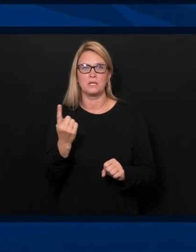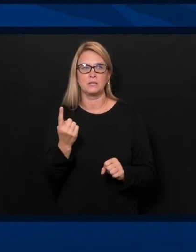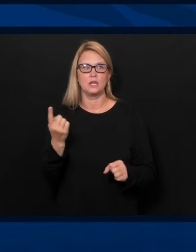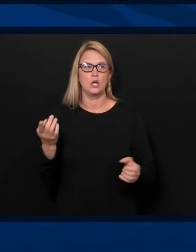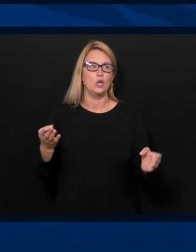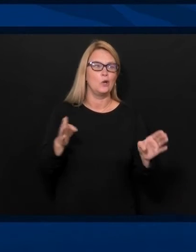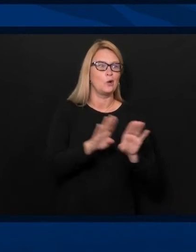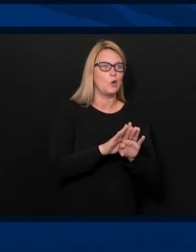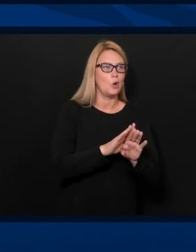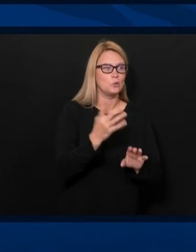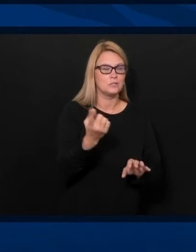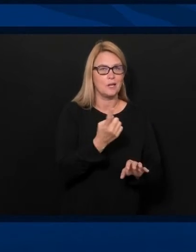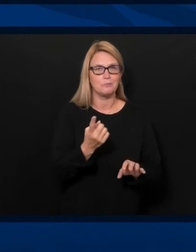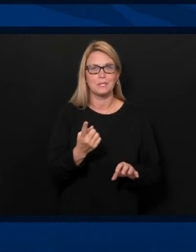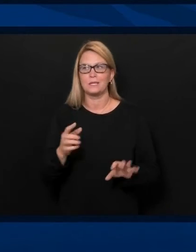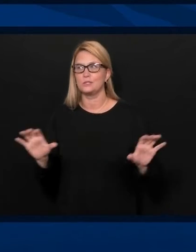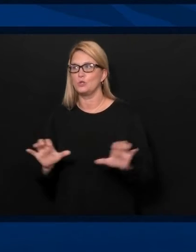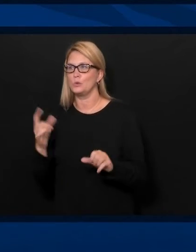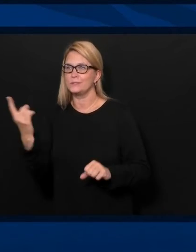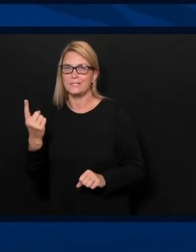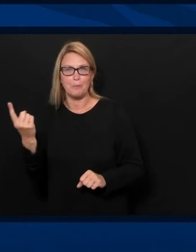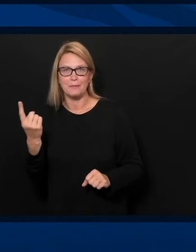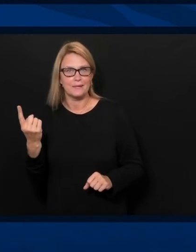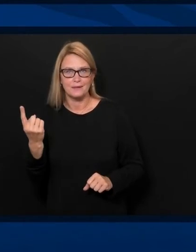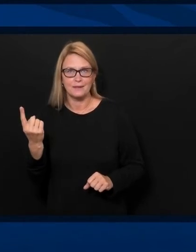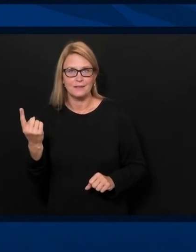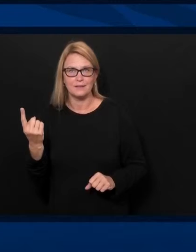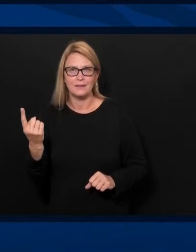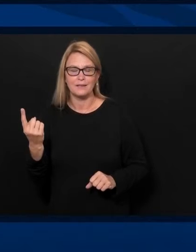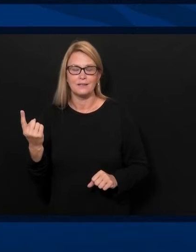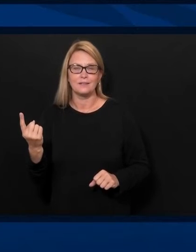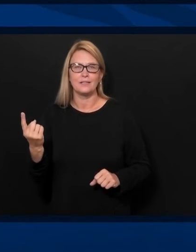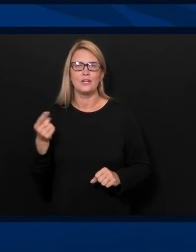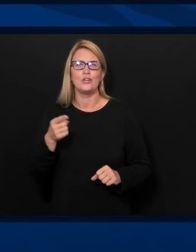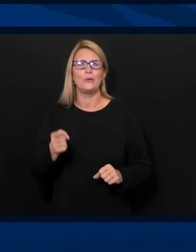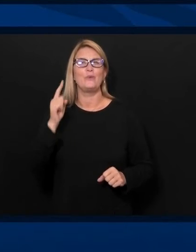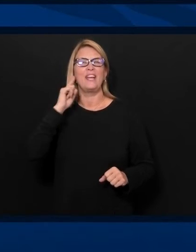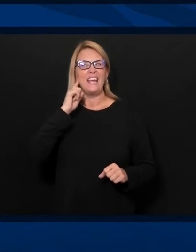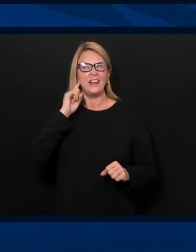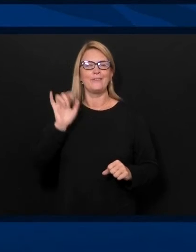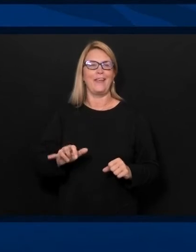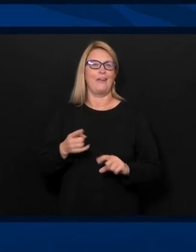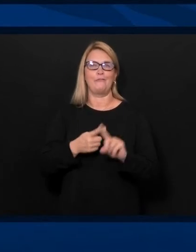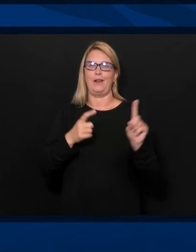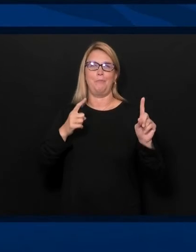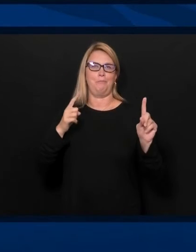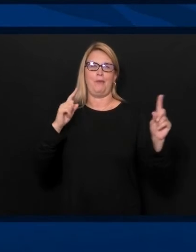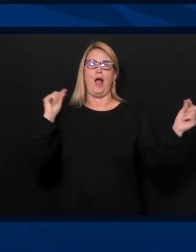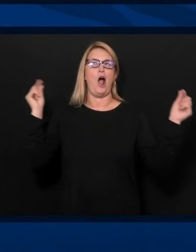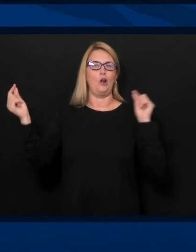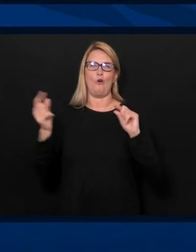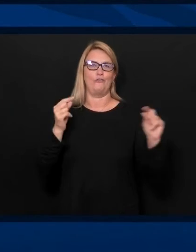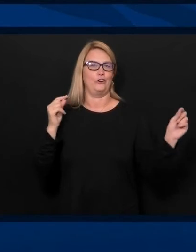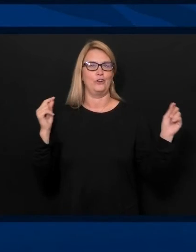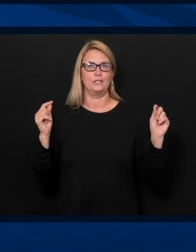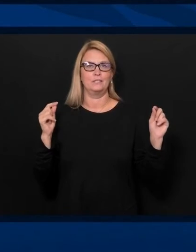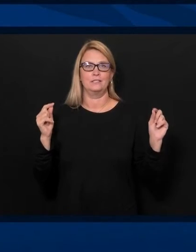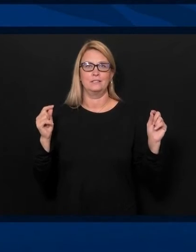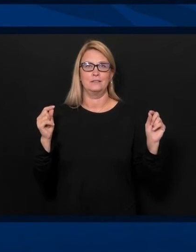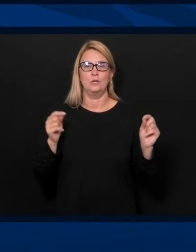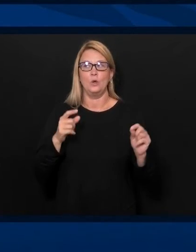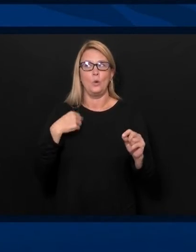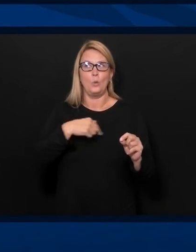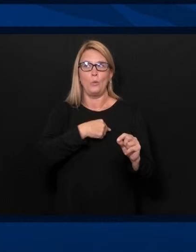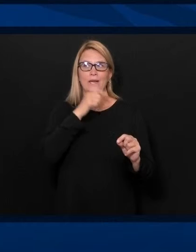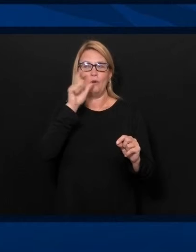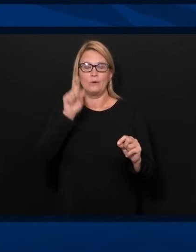something. And you've said many times that this thing is hitting us from everywhere. And you don't have any proof, scientific